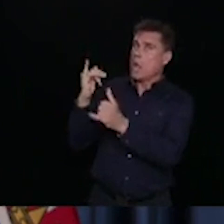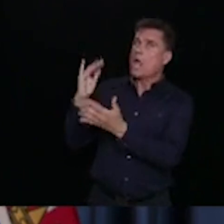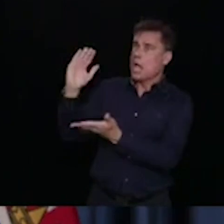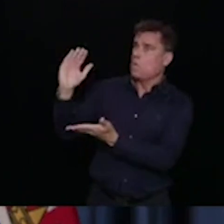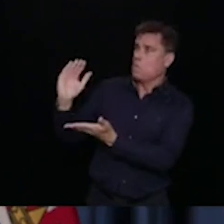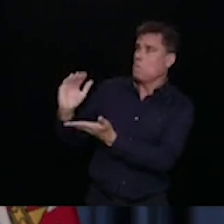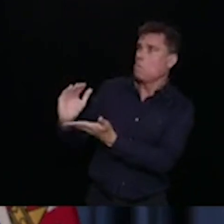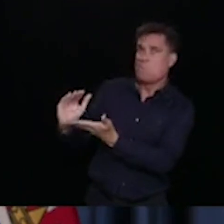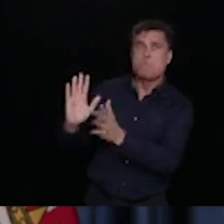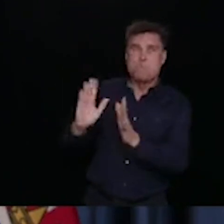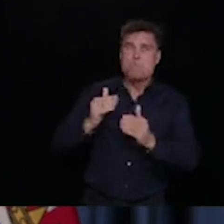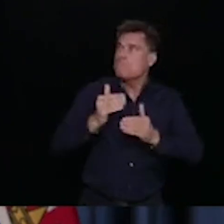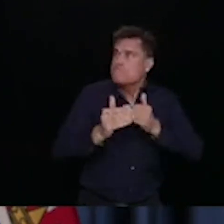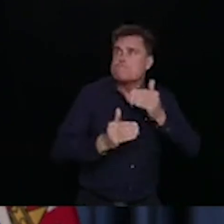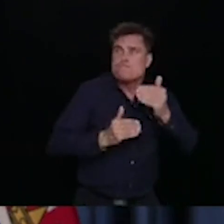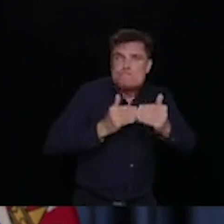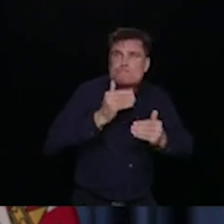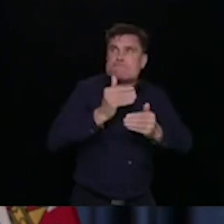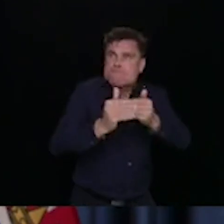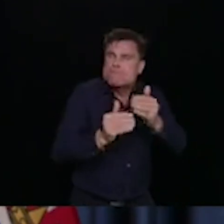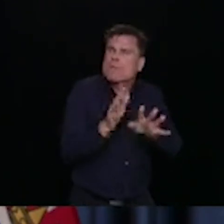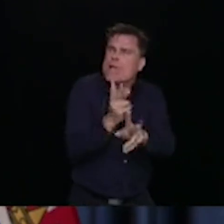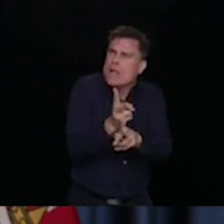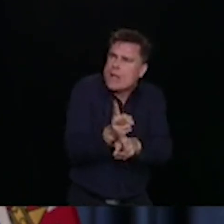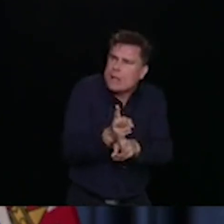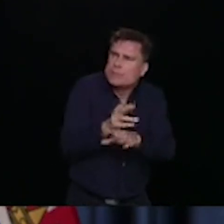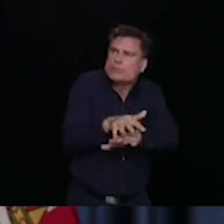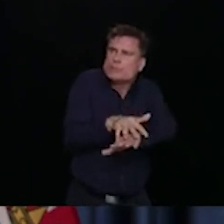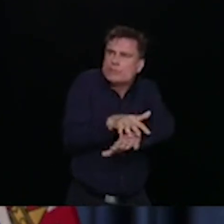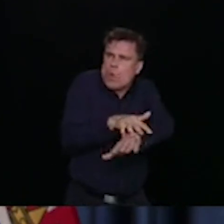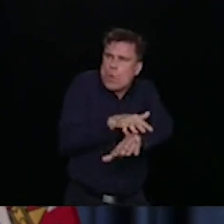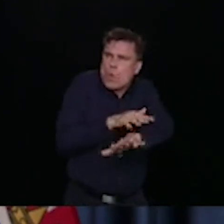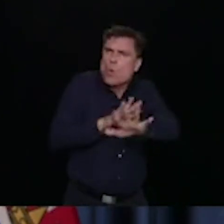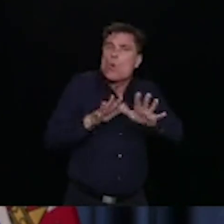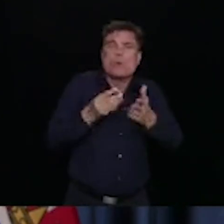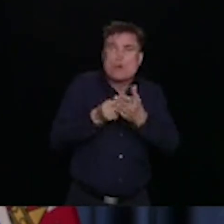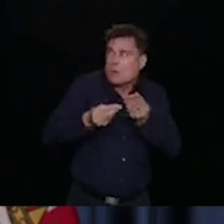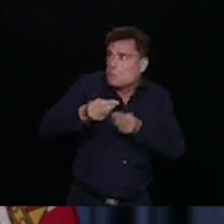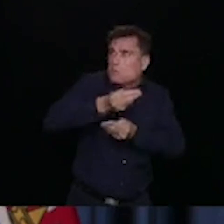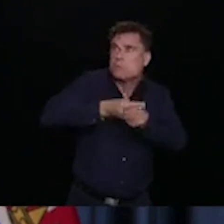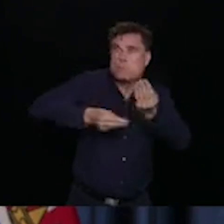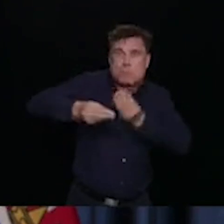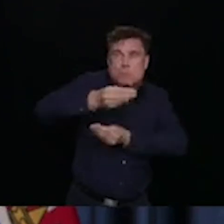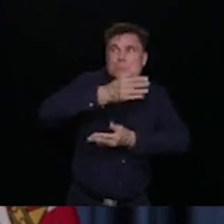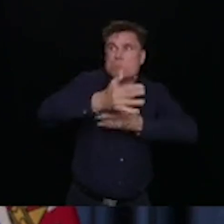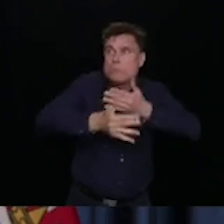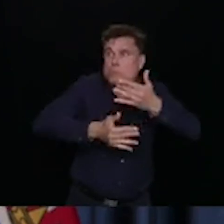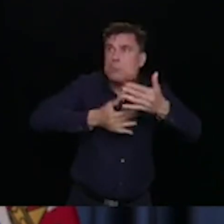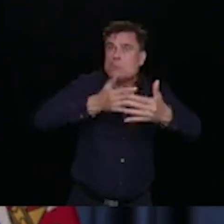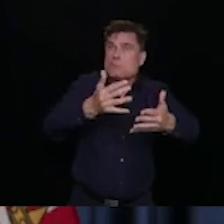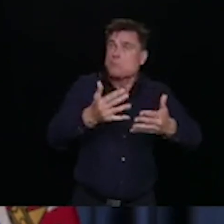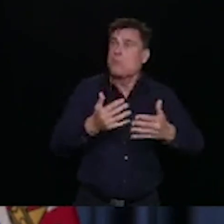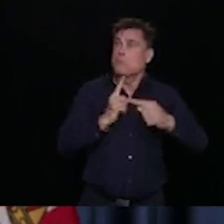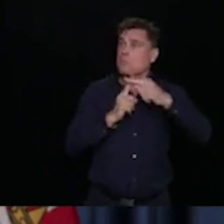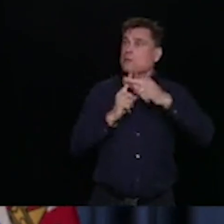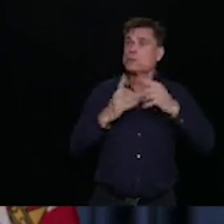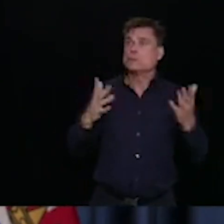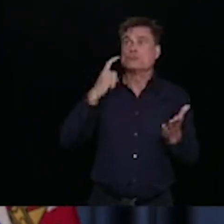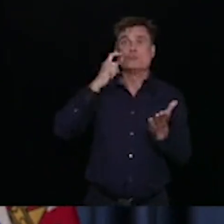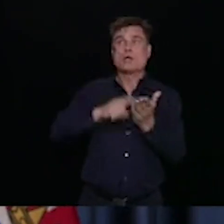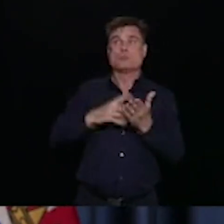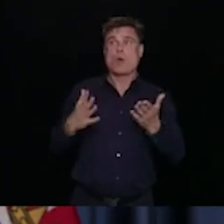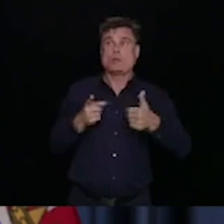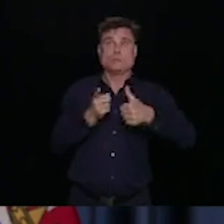that we could come up with, which was a gradual restart of the economy. We've seen some really positive indicators when it comes to public